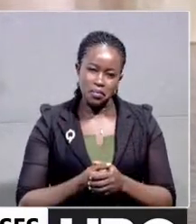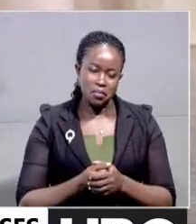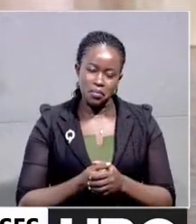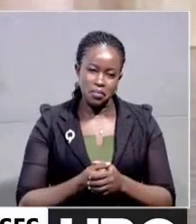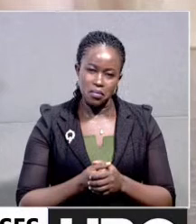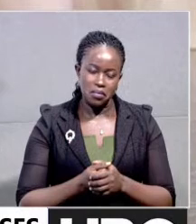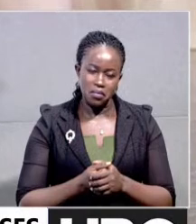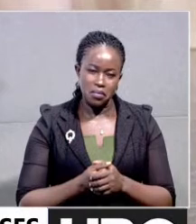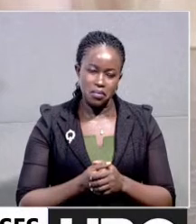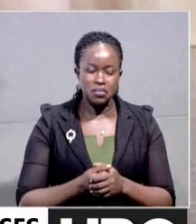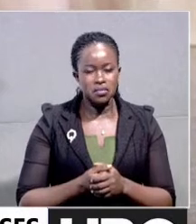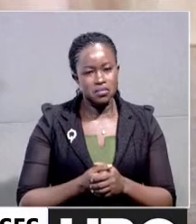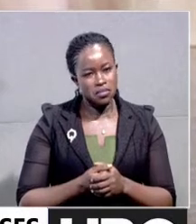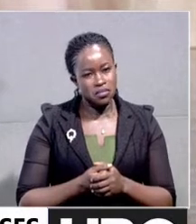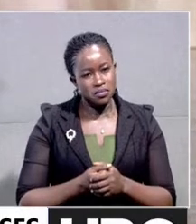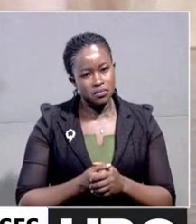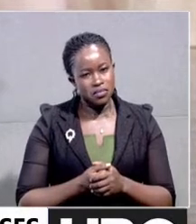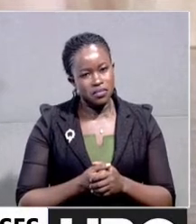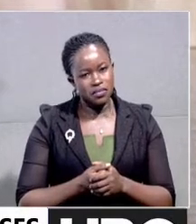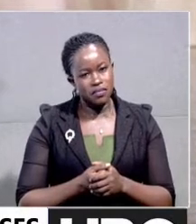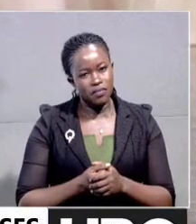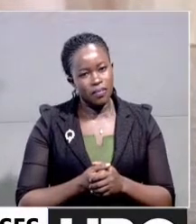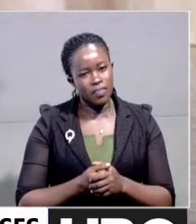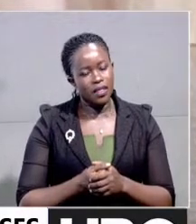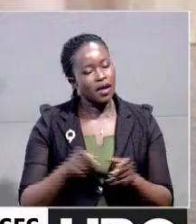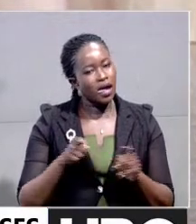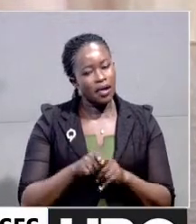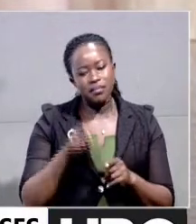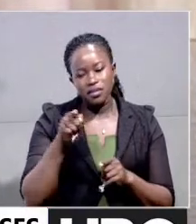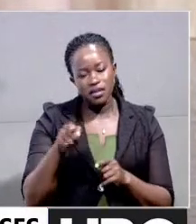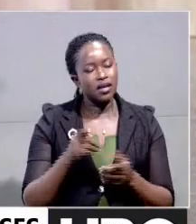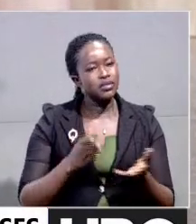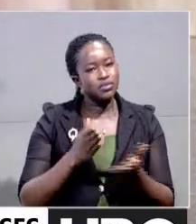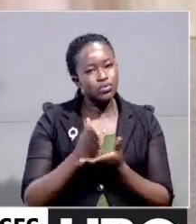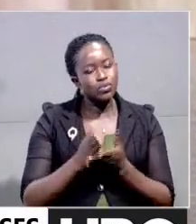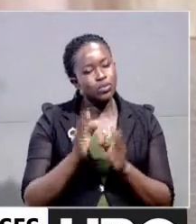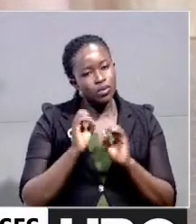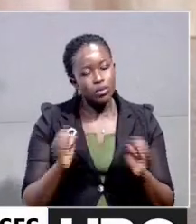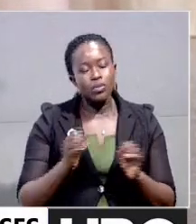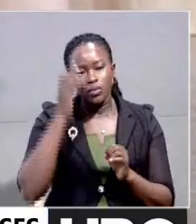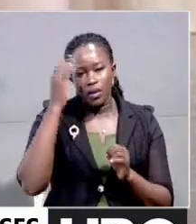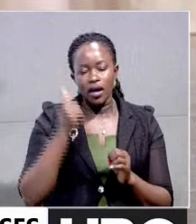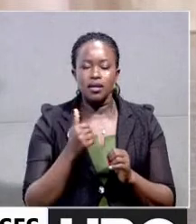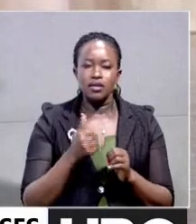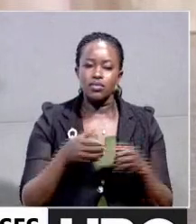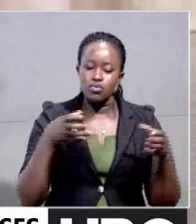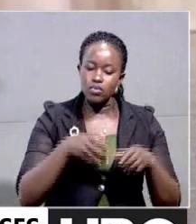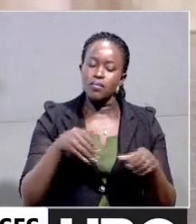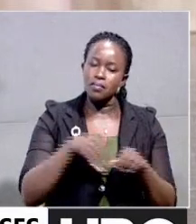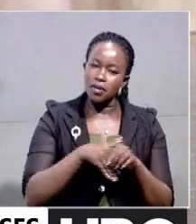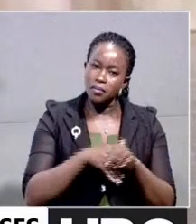embarrassed. I felt sorry for this country. Why? Because the members of parliament